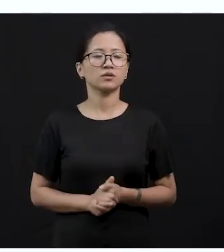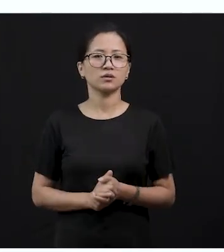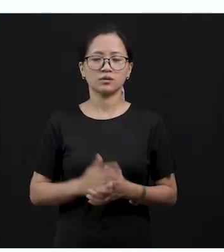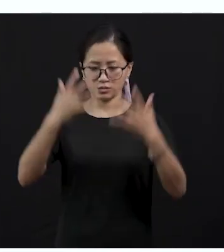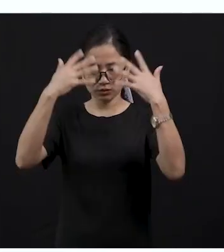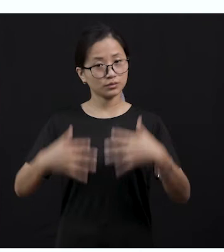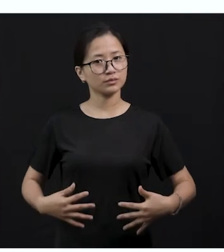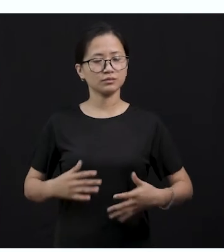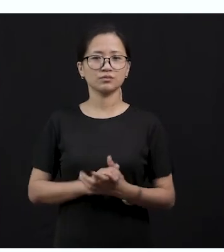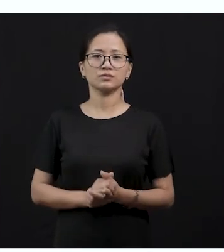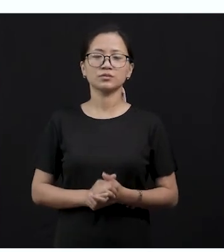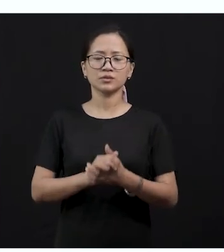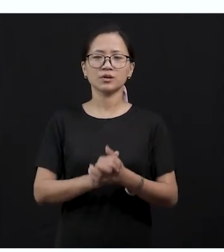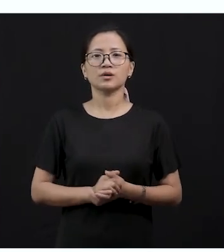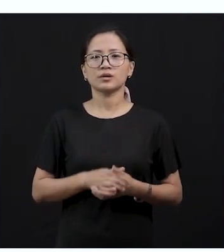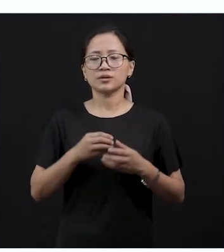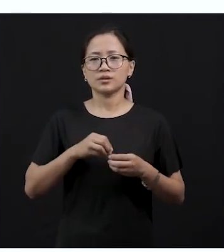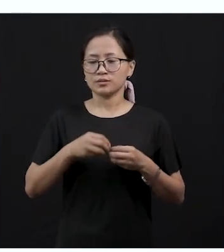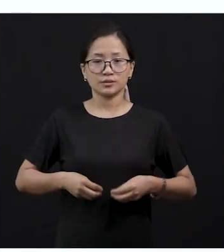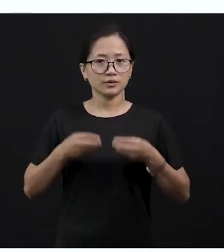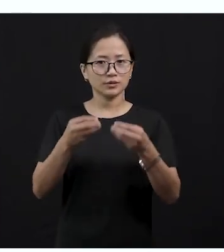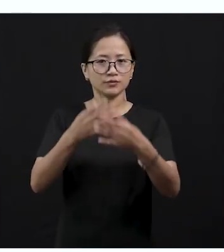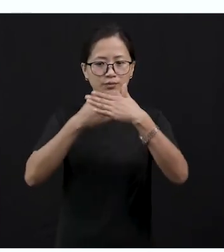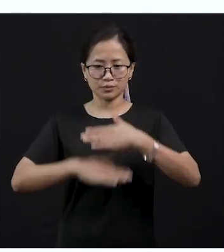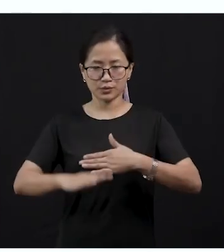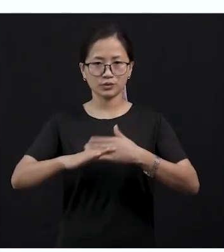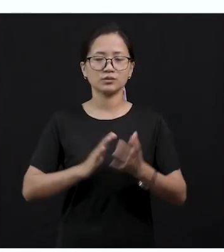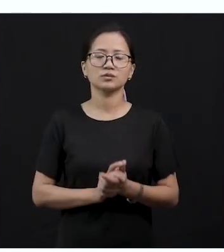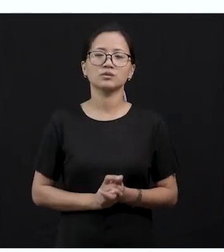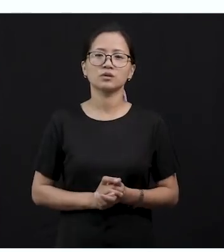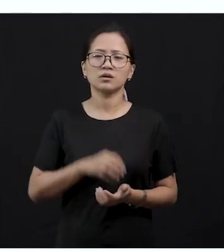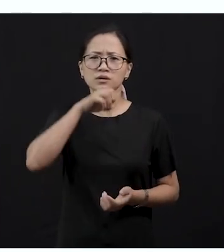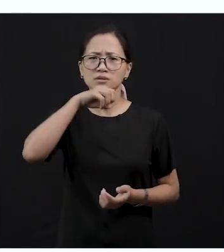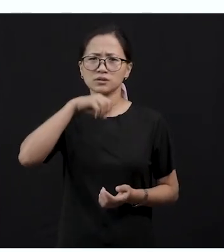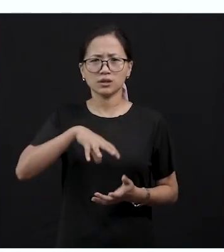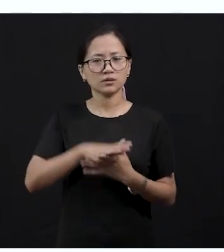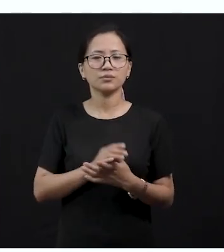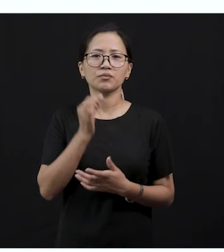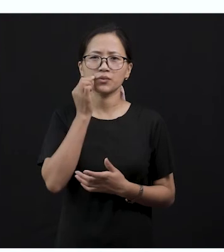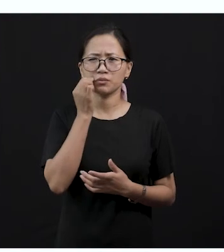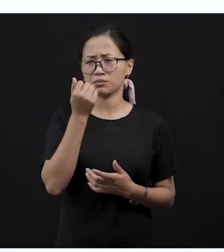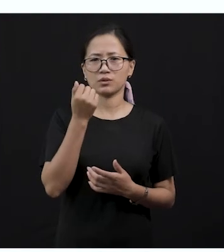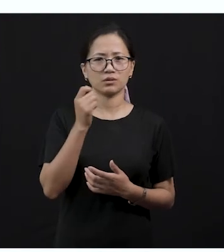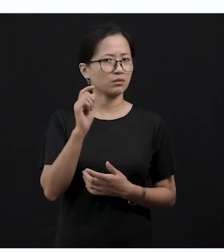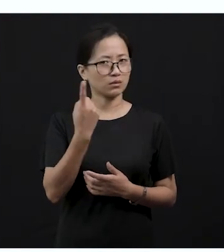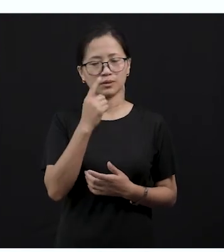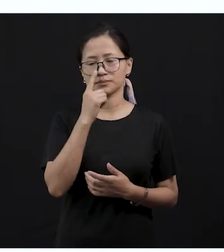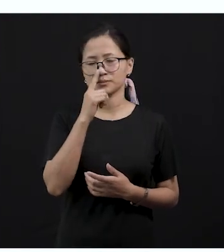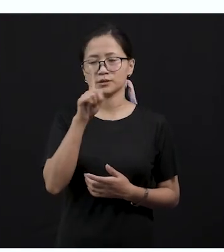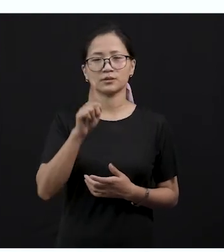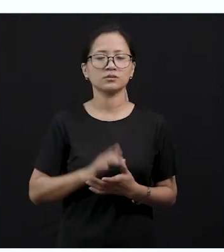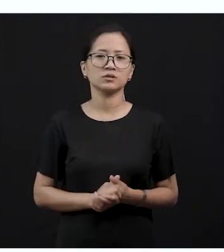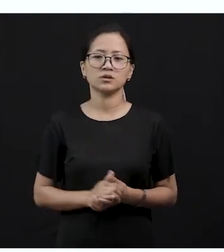we human beings, we reproduce, we give birth to a young baby boy or a baby girl, yes or no?